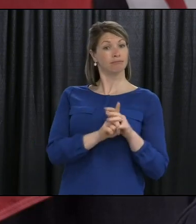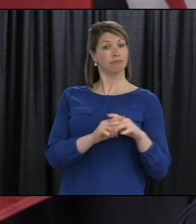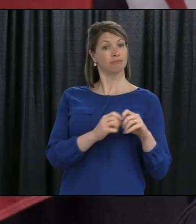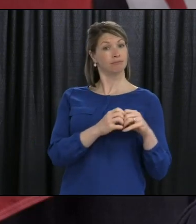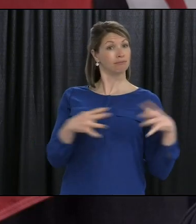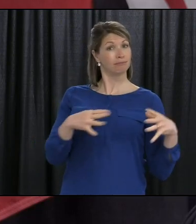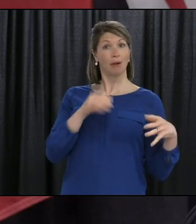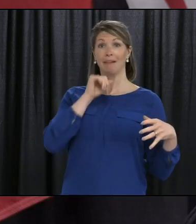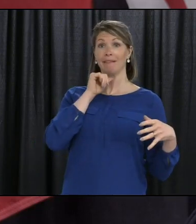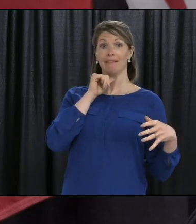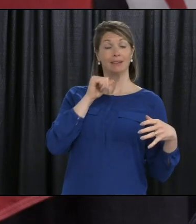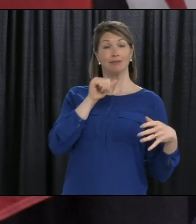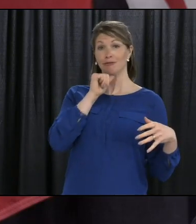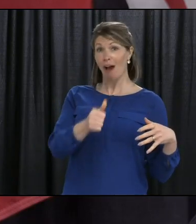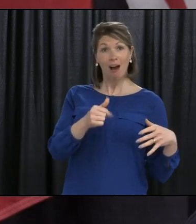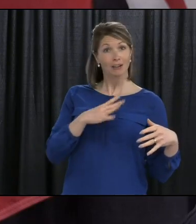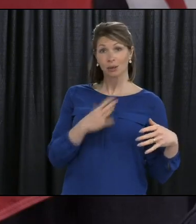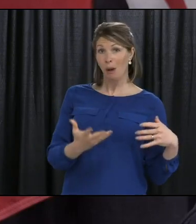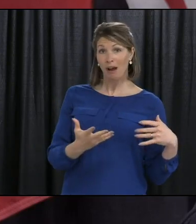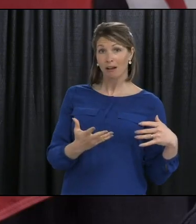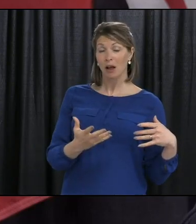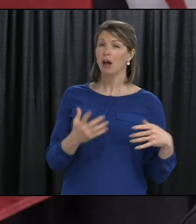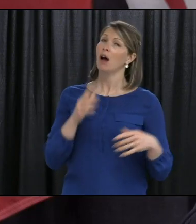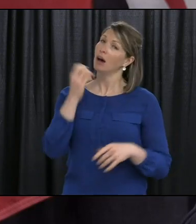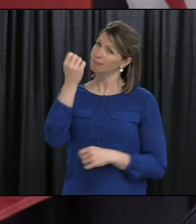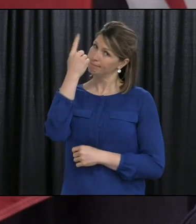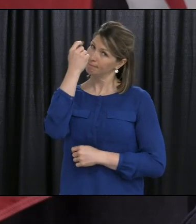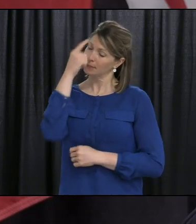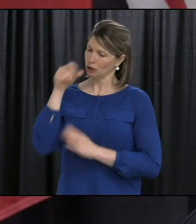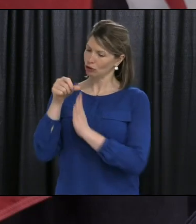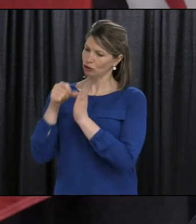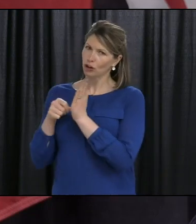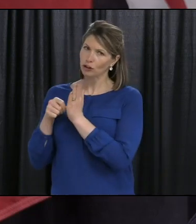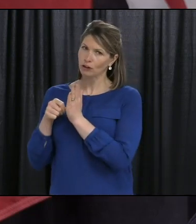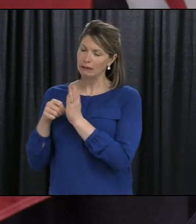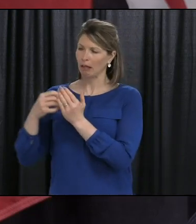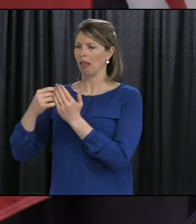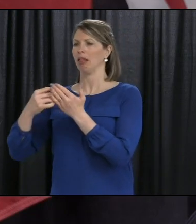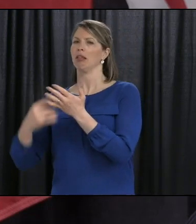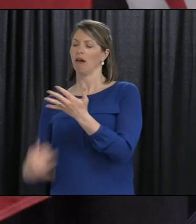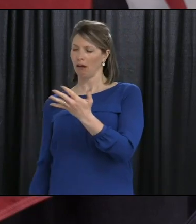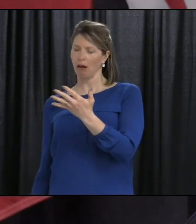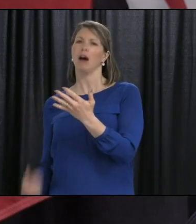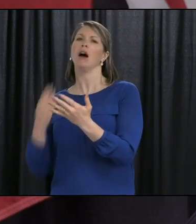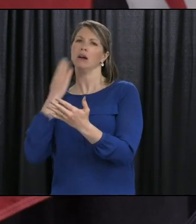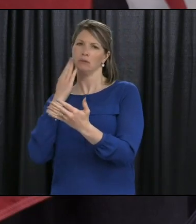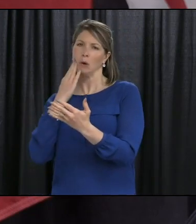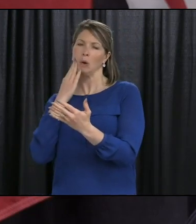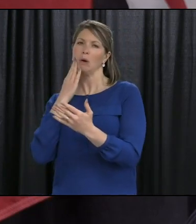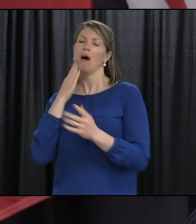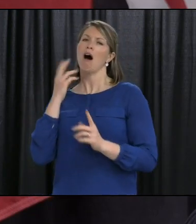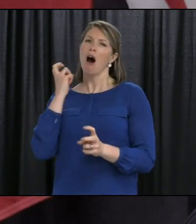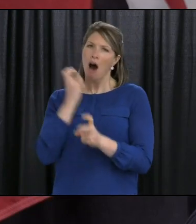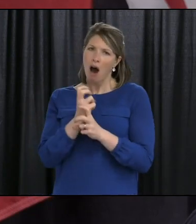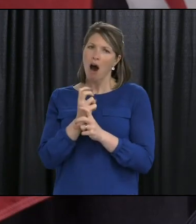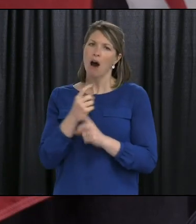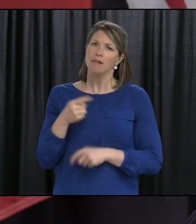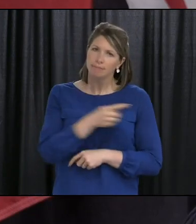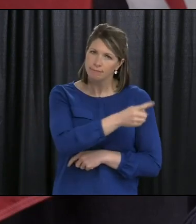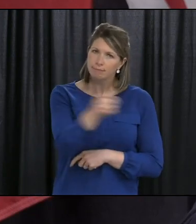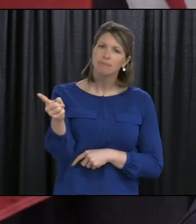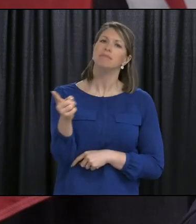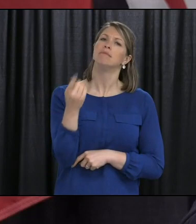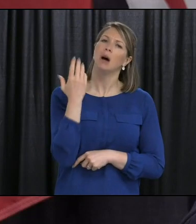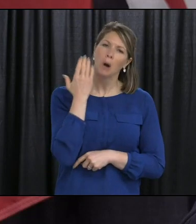in surgery, so it's having an impact on our residents. So we want to make sure, be very responsible, be very